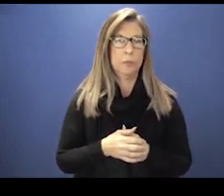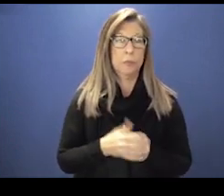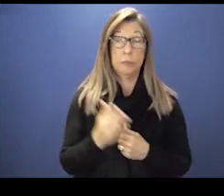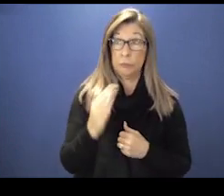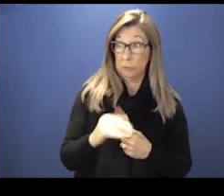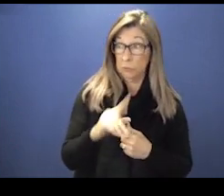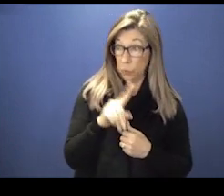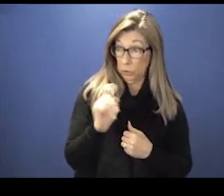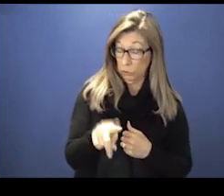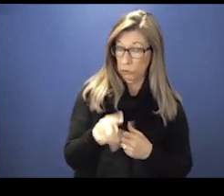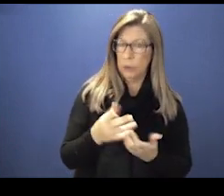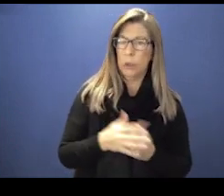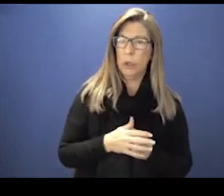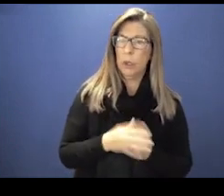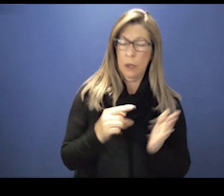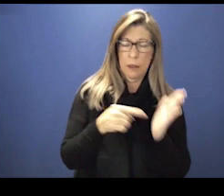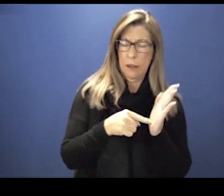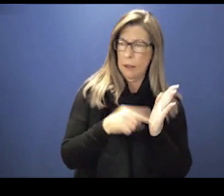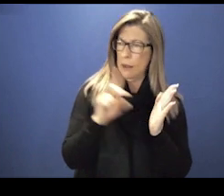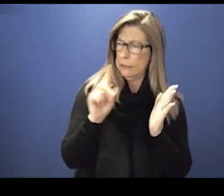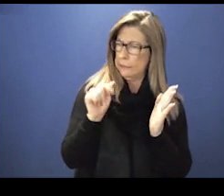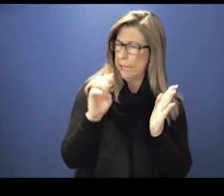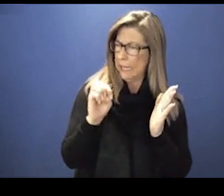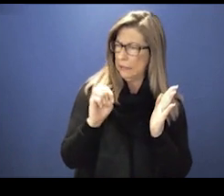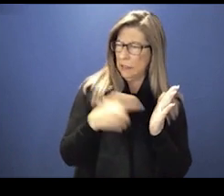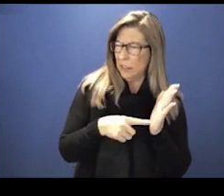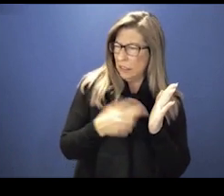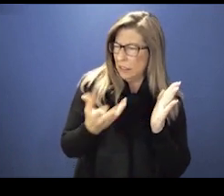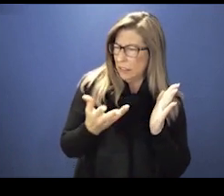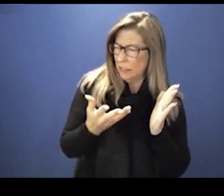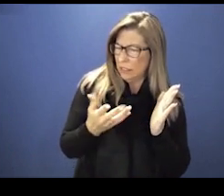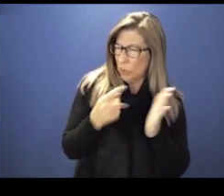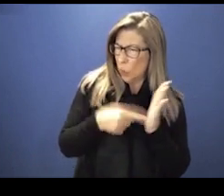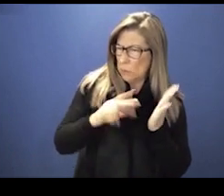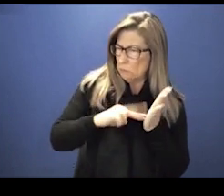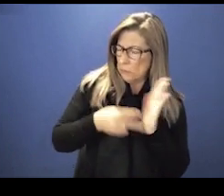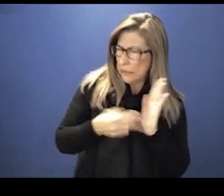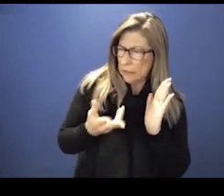What are you looking for when you ask for the date the limitations began?